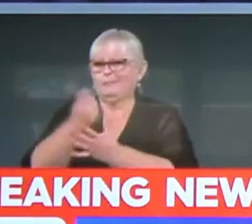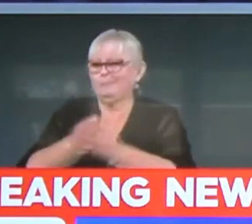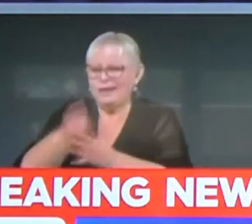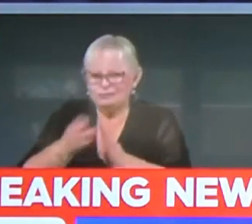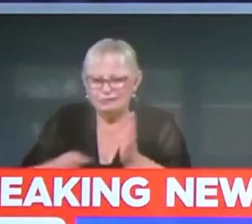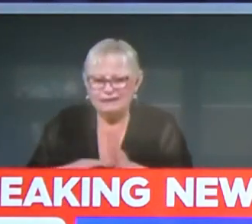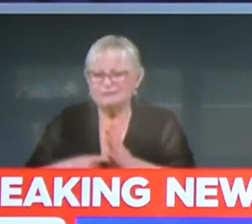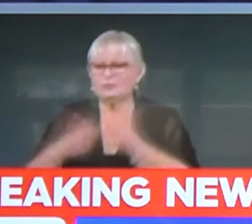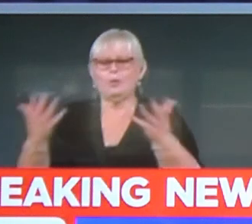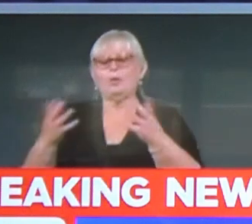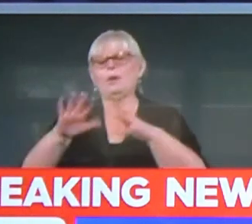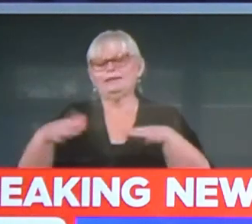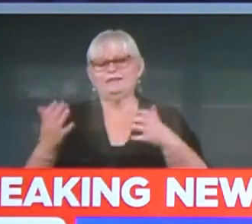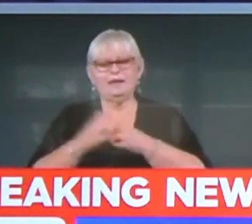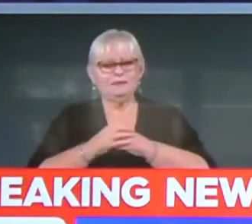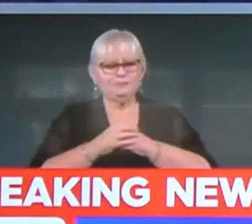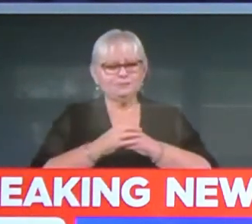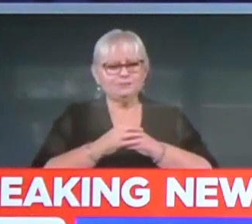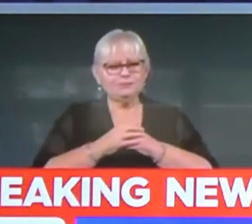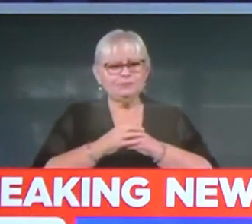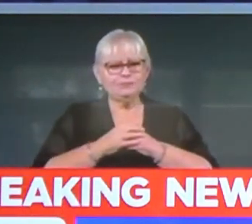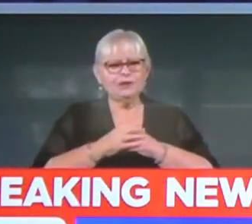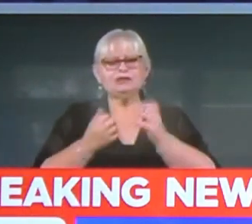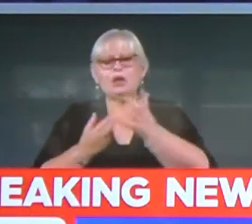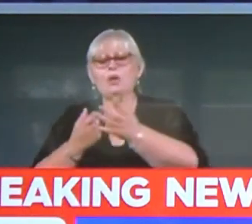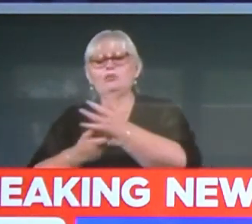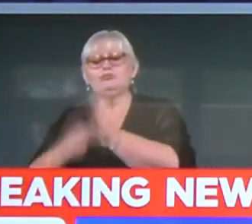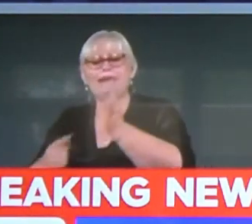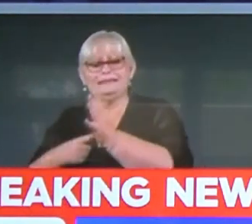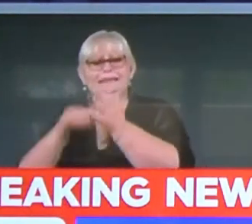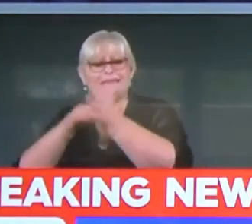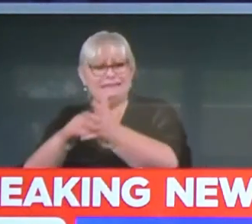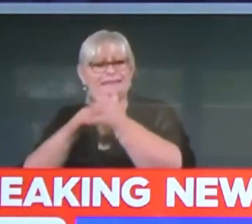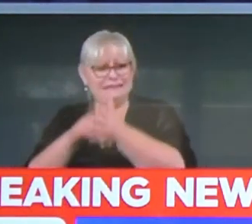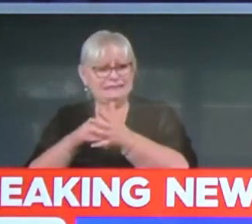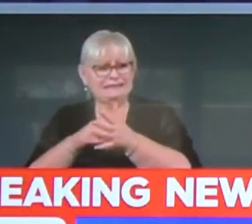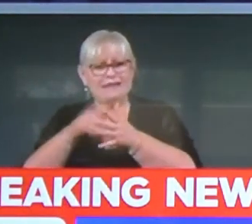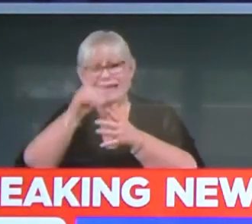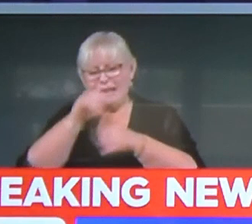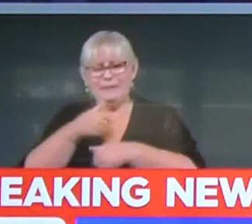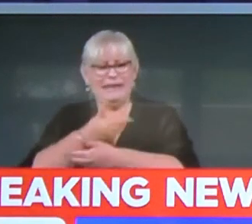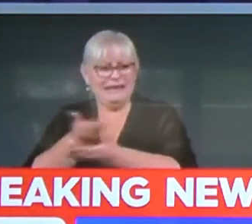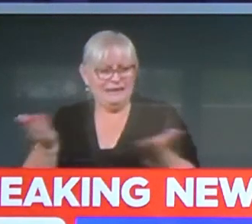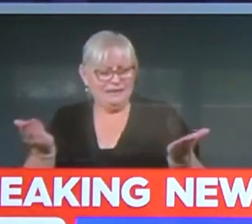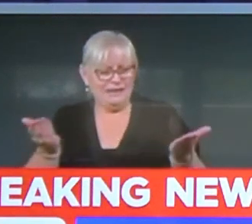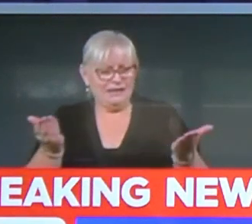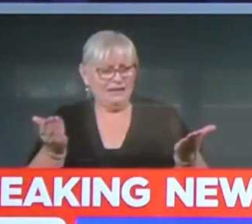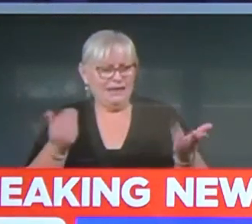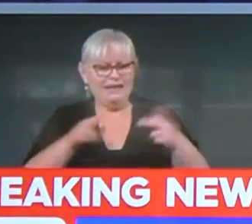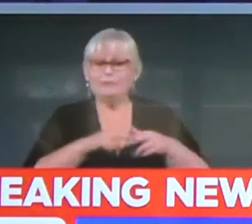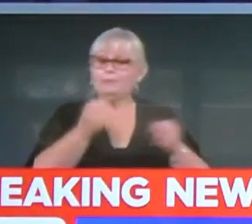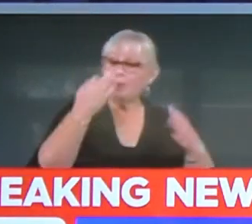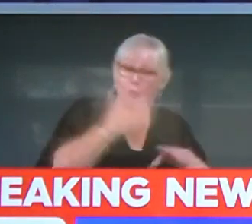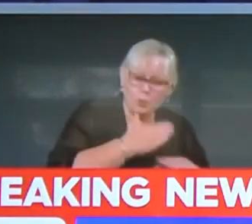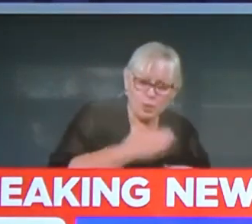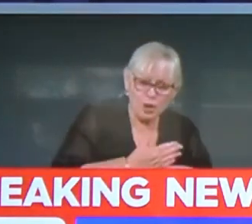people are under rental stress. Of course, rental assistance also goes to those who have found themselves out of work